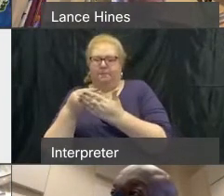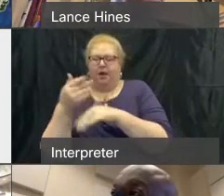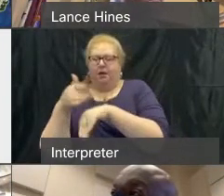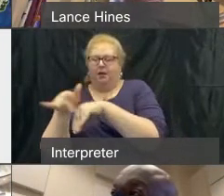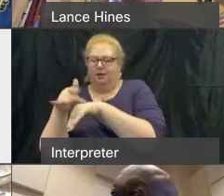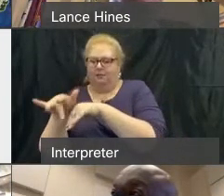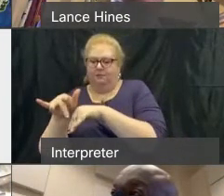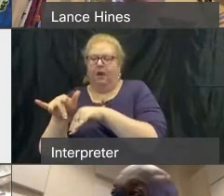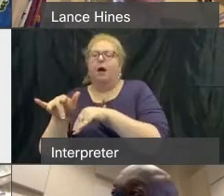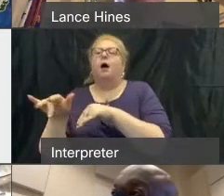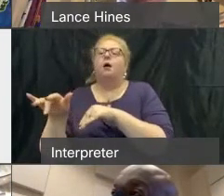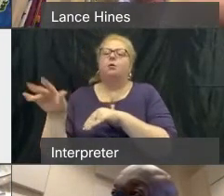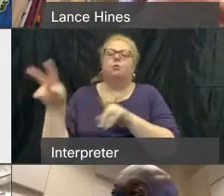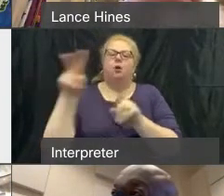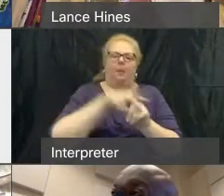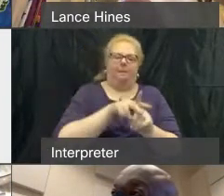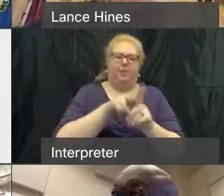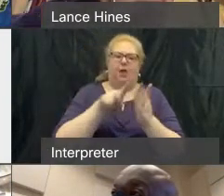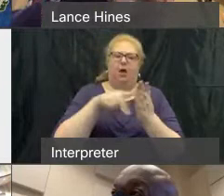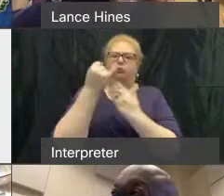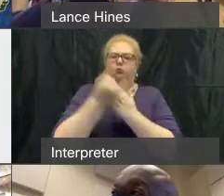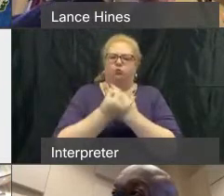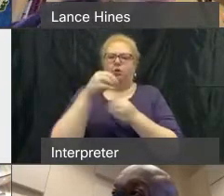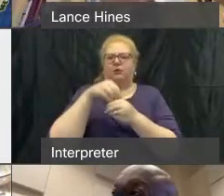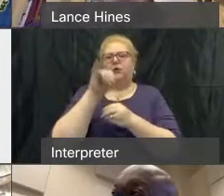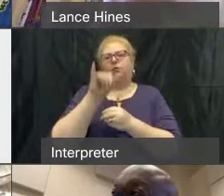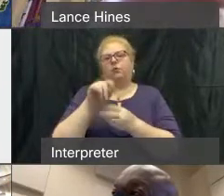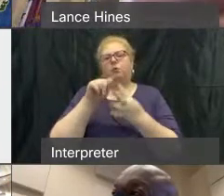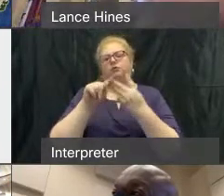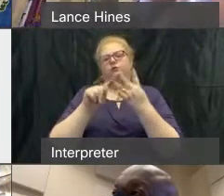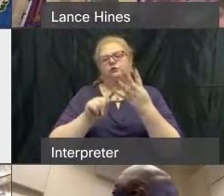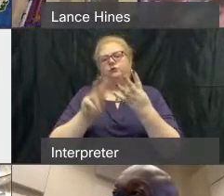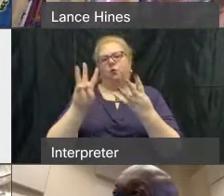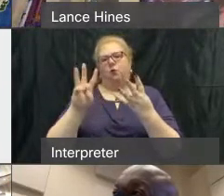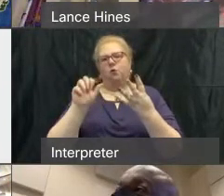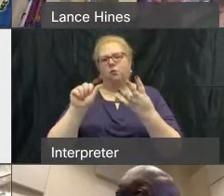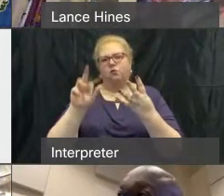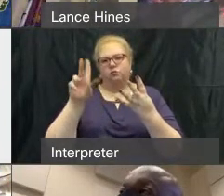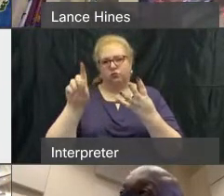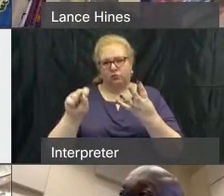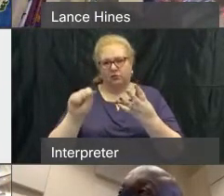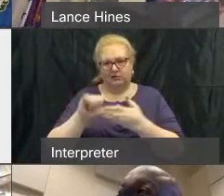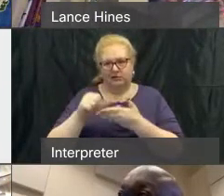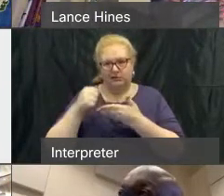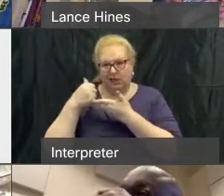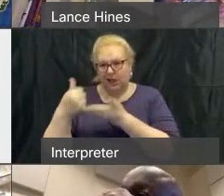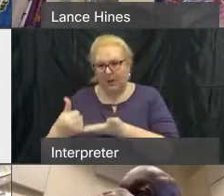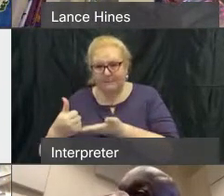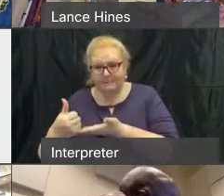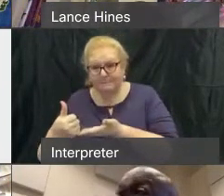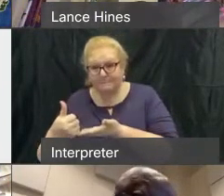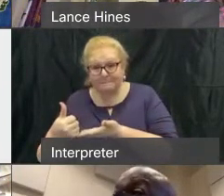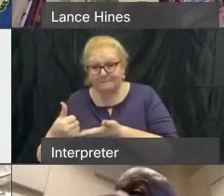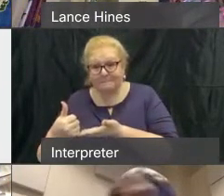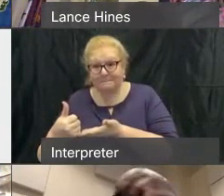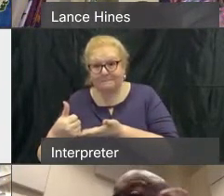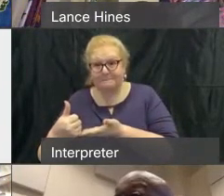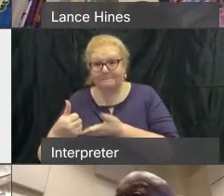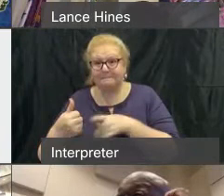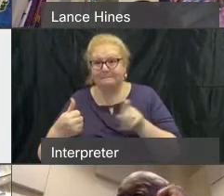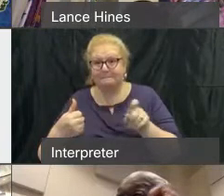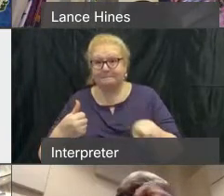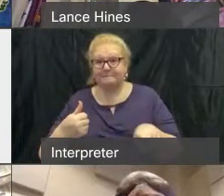to projects in those 4 wards. Yes. Does that help with there? Does that help you?